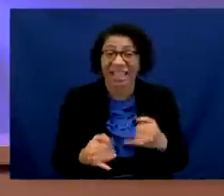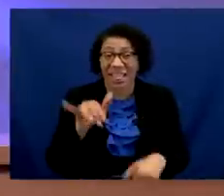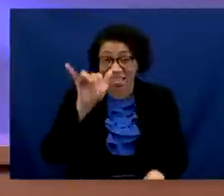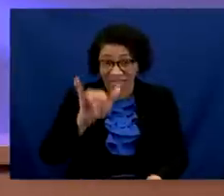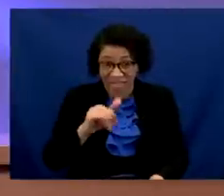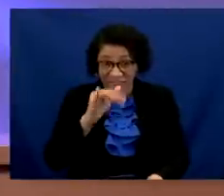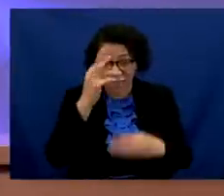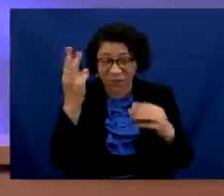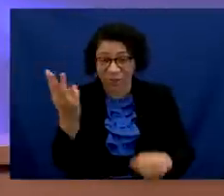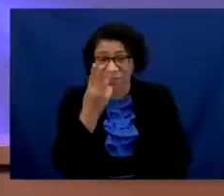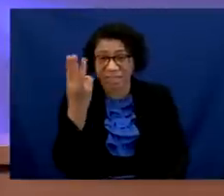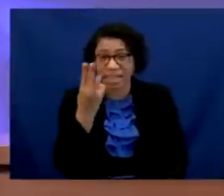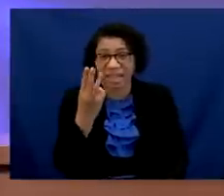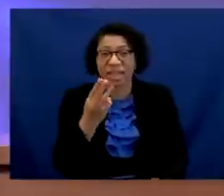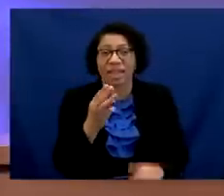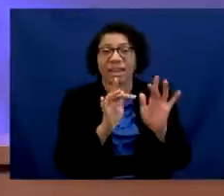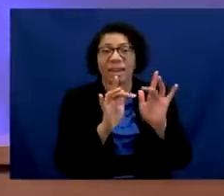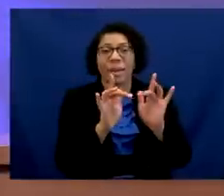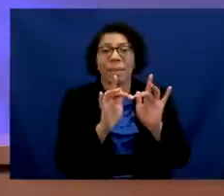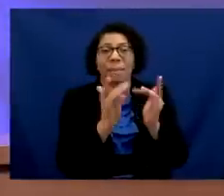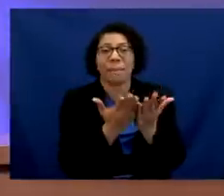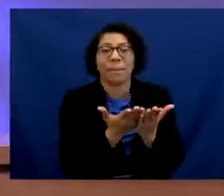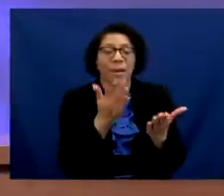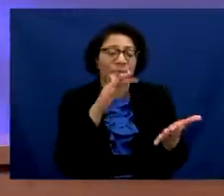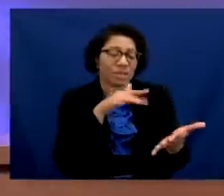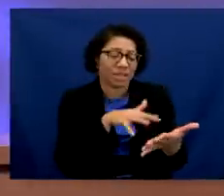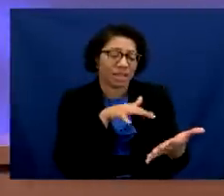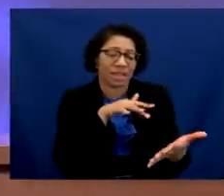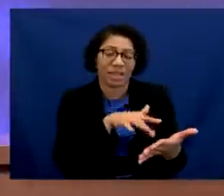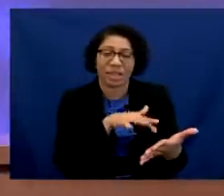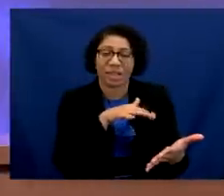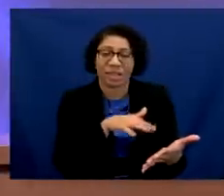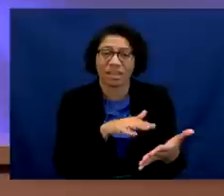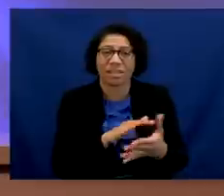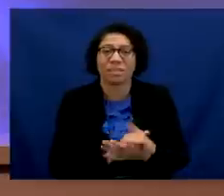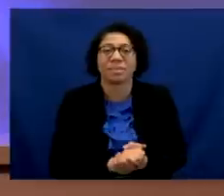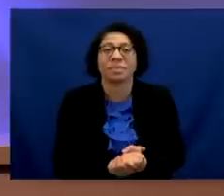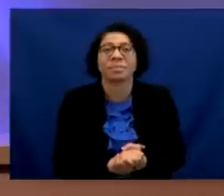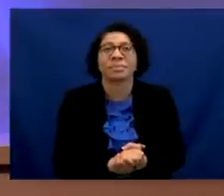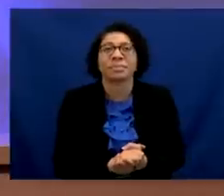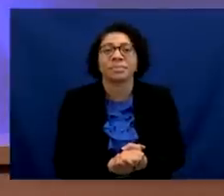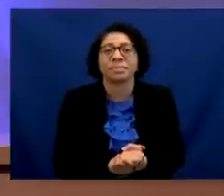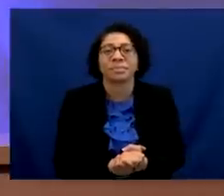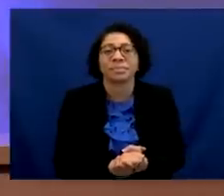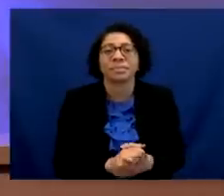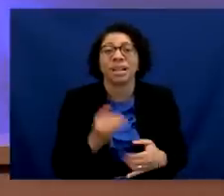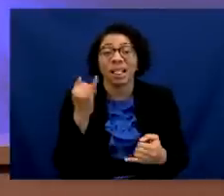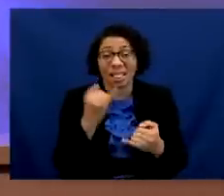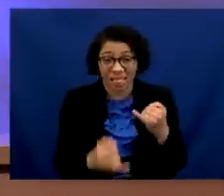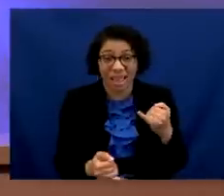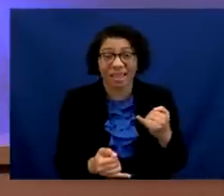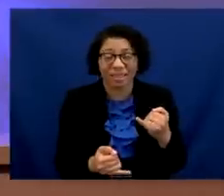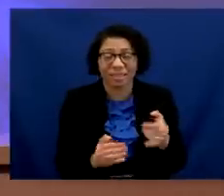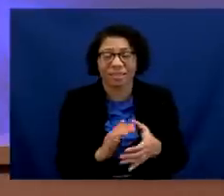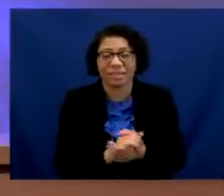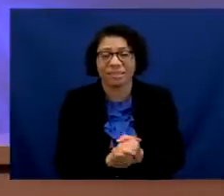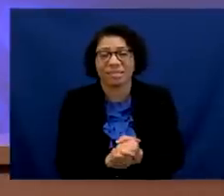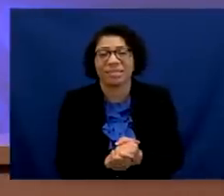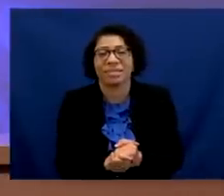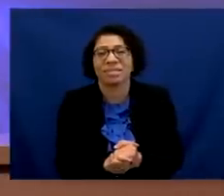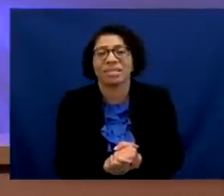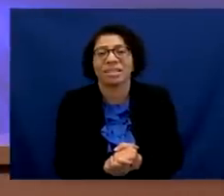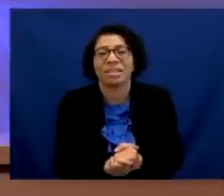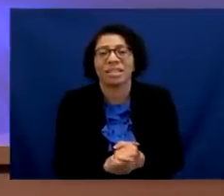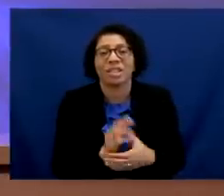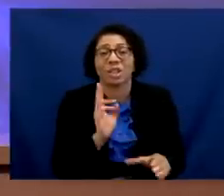our winter break. We'll close all the workings of the church down except for Sunday morning. And so we ask that you will be a part of